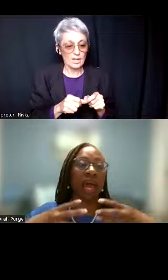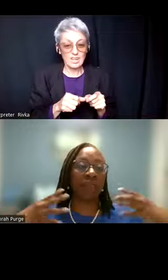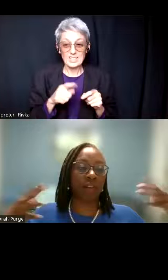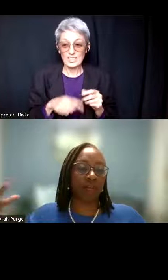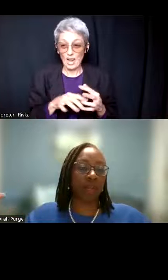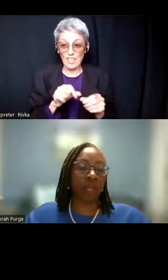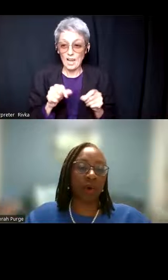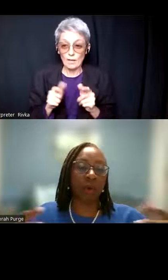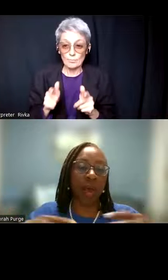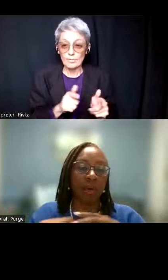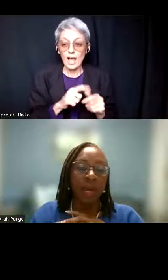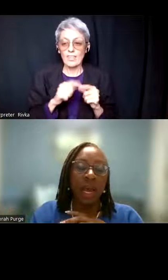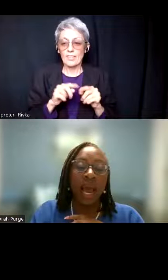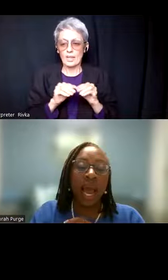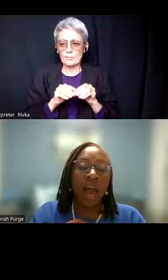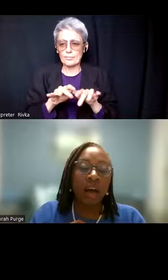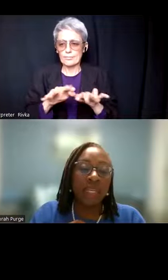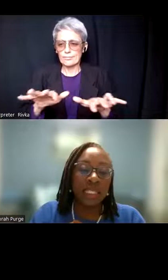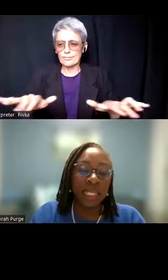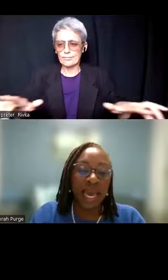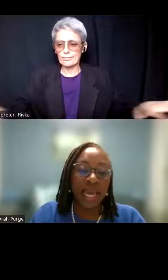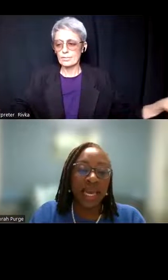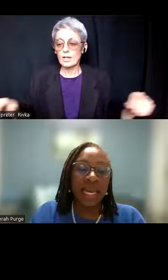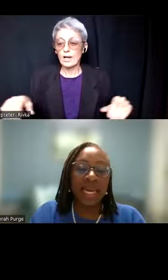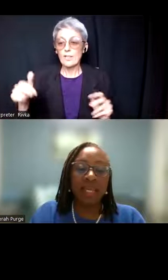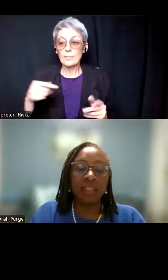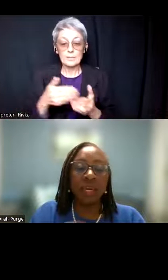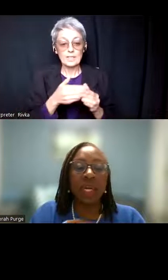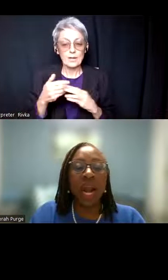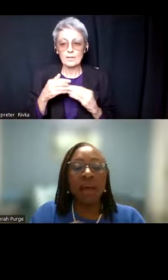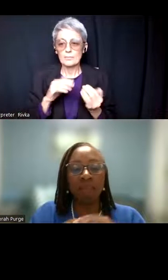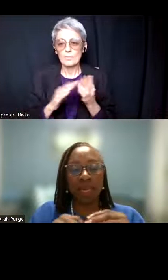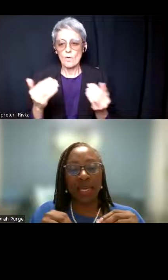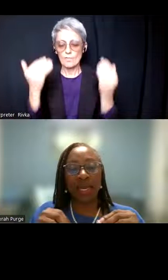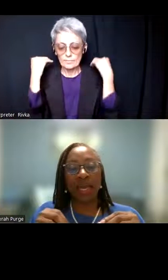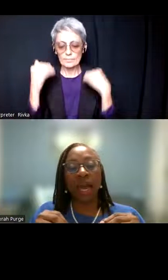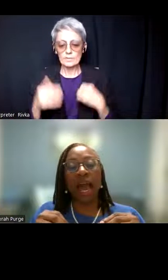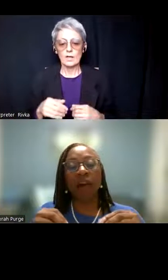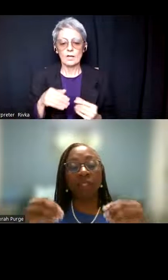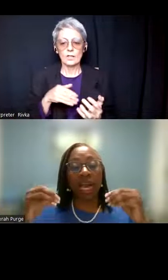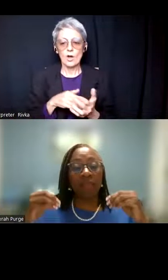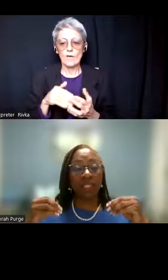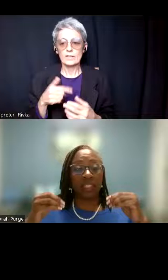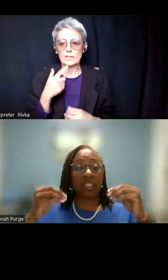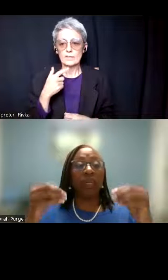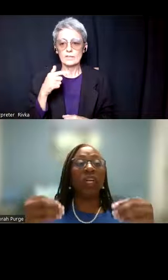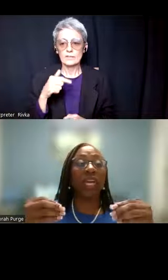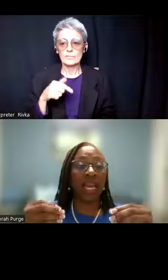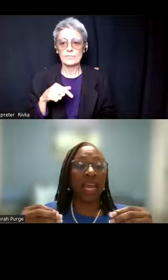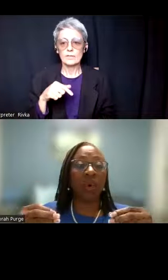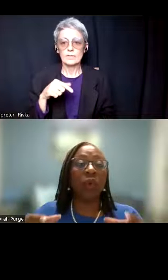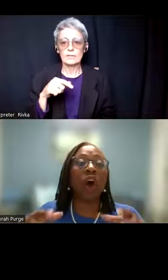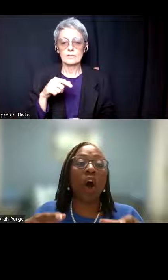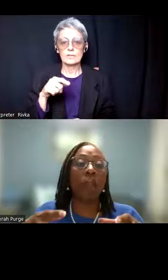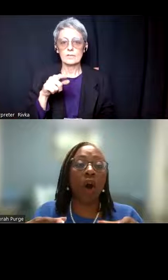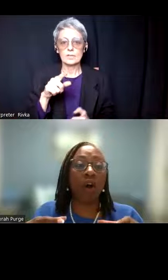the lives of people that are around. I often say it is, you cannot be outside of a system looking